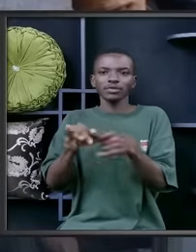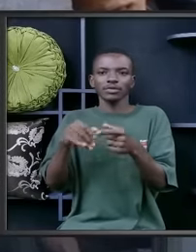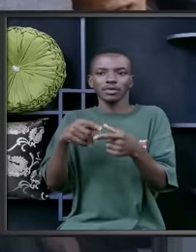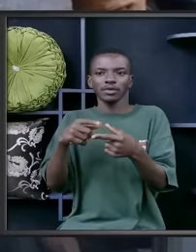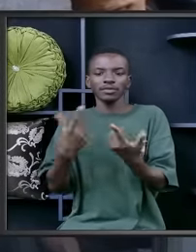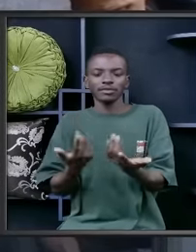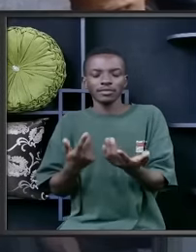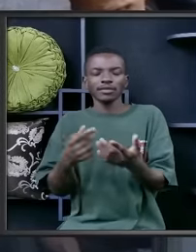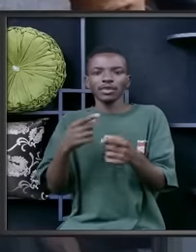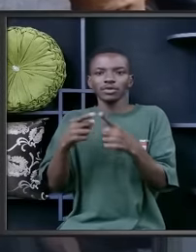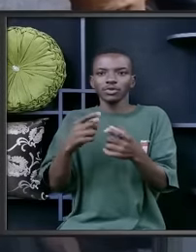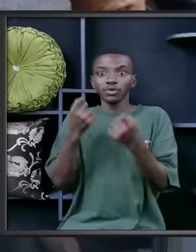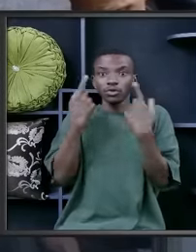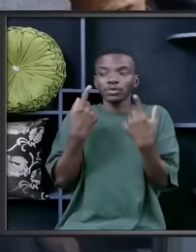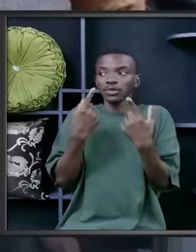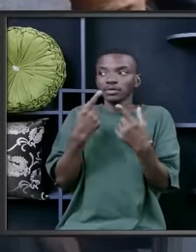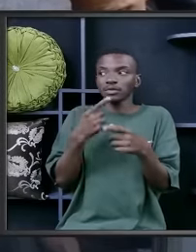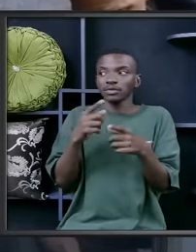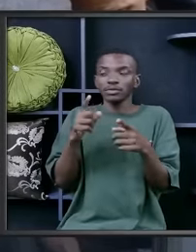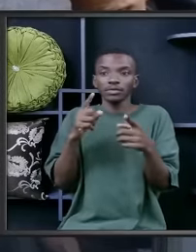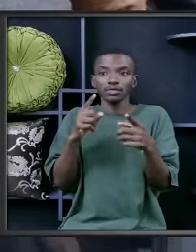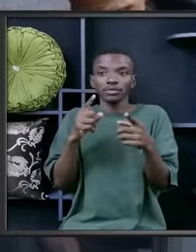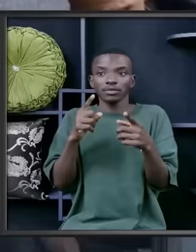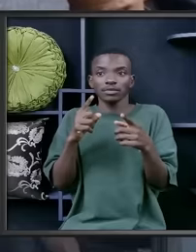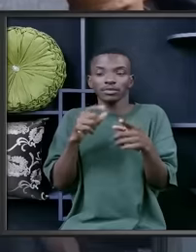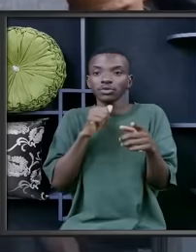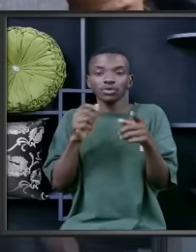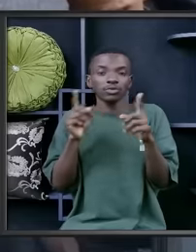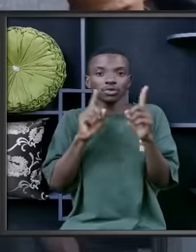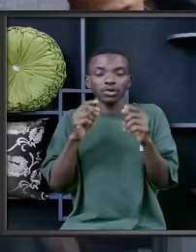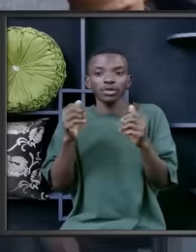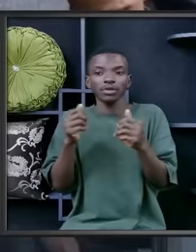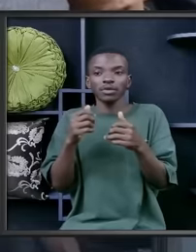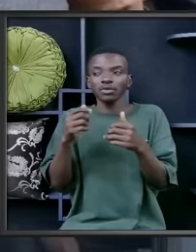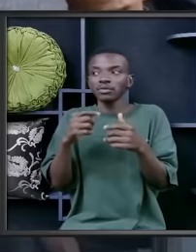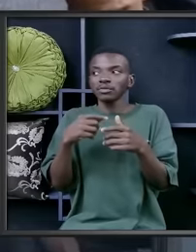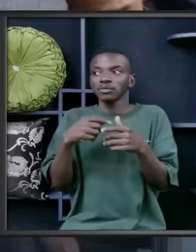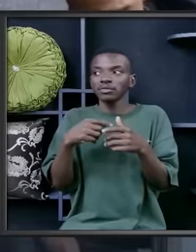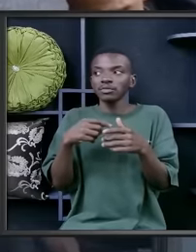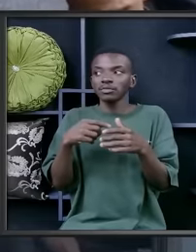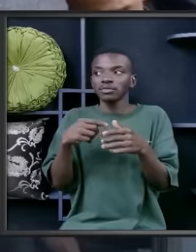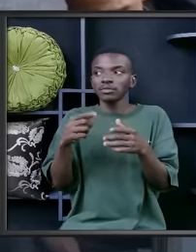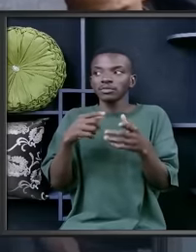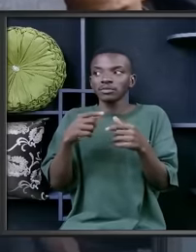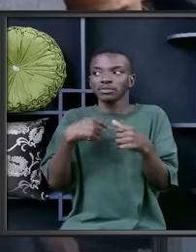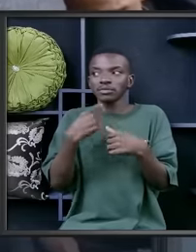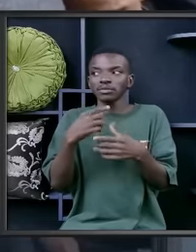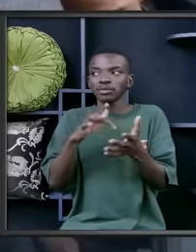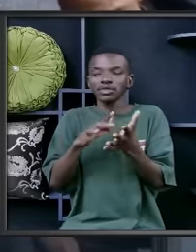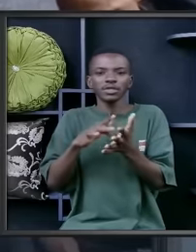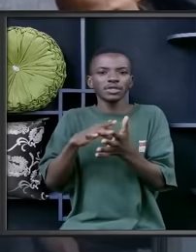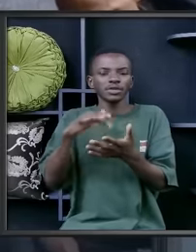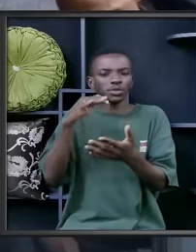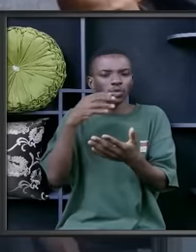Omahi. But you go surprised, say Austin Omahi, know they talk to Austin Omahi as I'm talking to you now. Because Austin Omahi tell and say make him marry wife, make him treat him wife